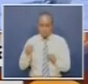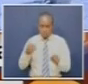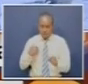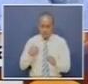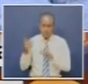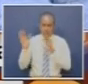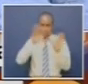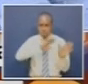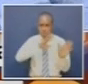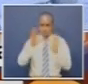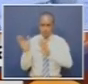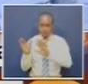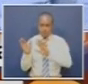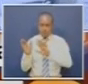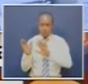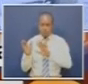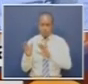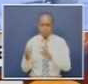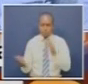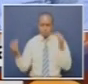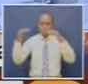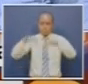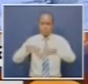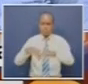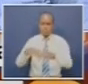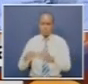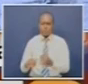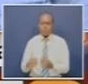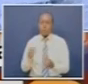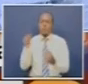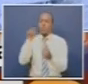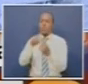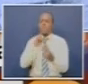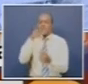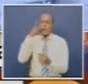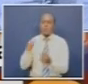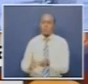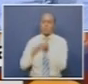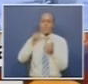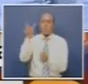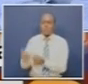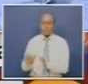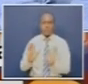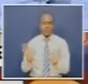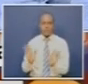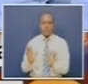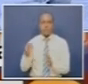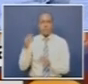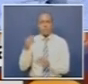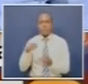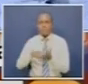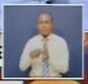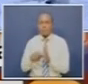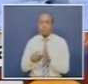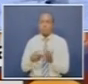announce that Kalonzo is going to be anybody's running mate. I think for anybody to expect us to have made that type of a pronouncement does not live in this